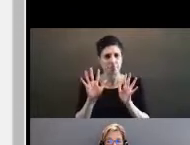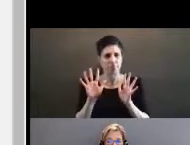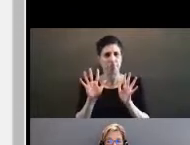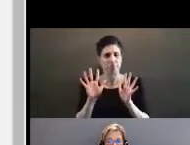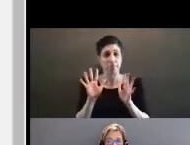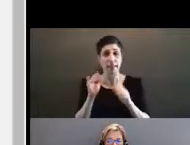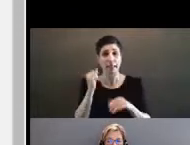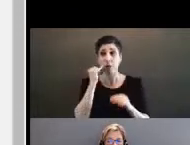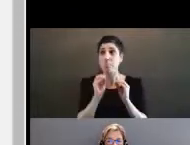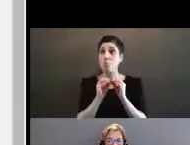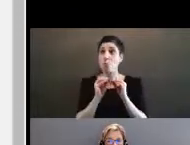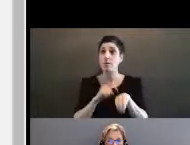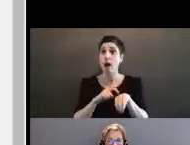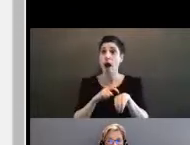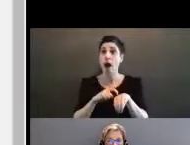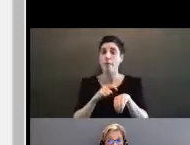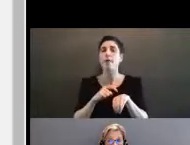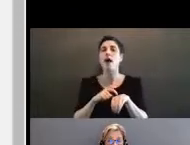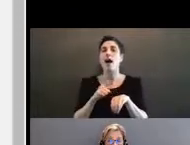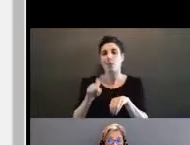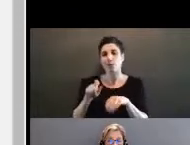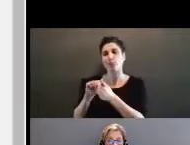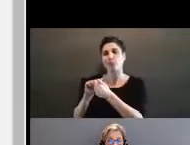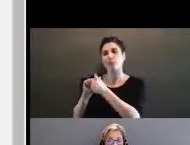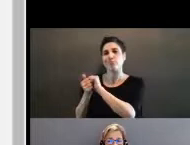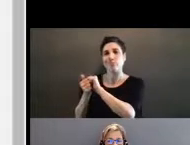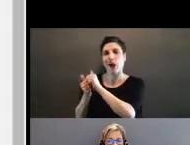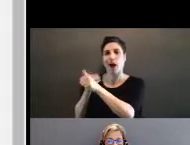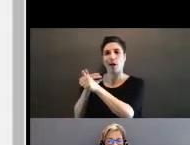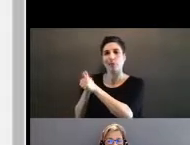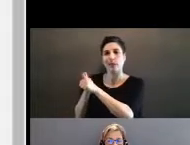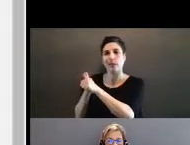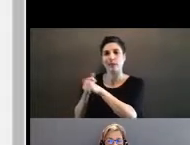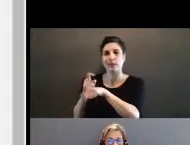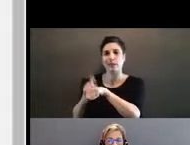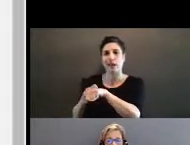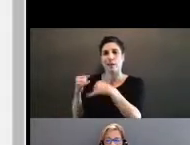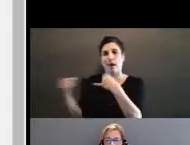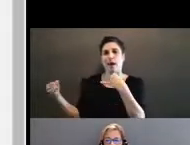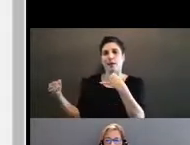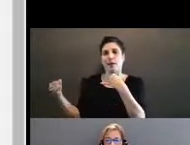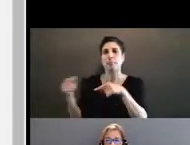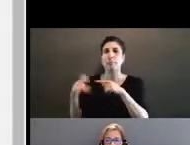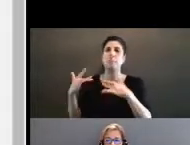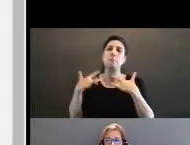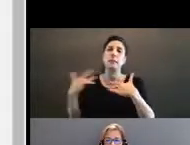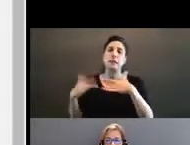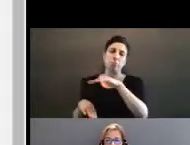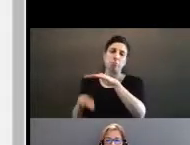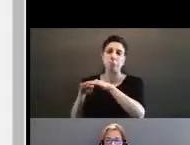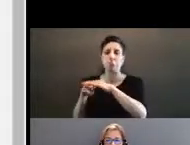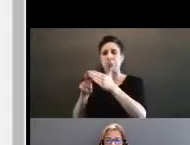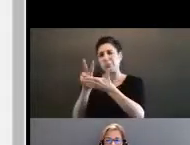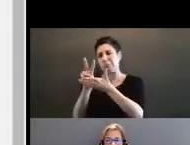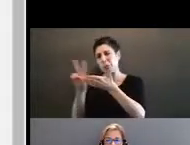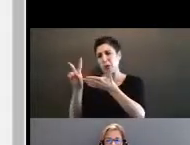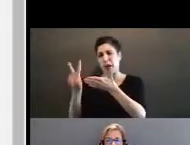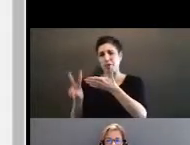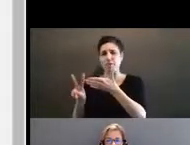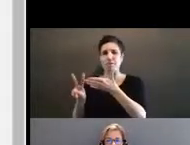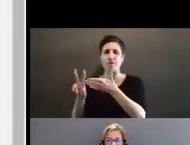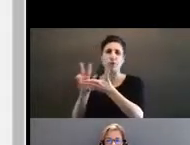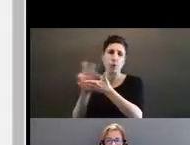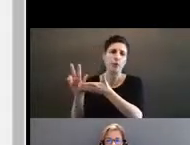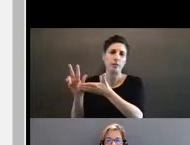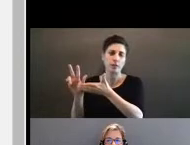and update your deadline. But other than that, it's really a neat tool. We use only the